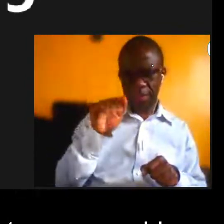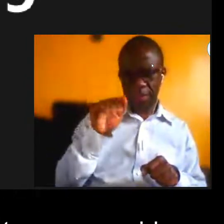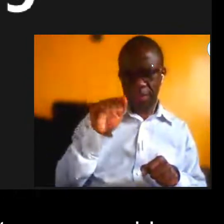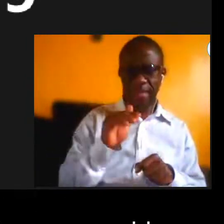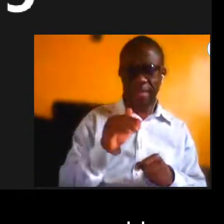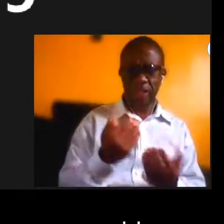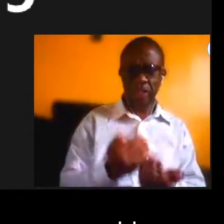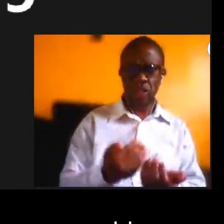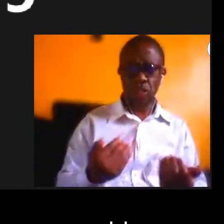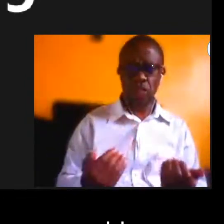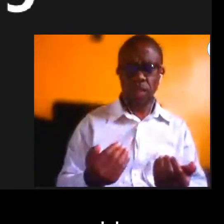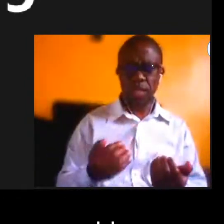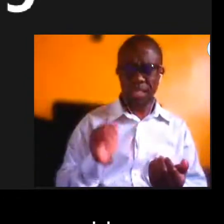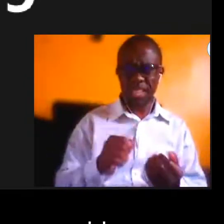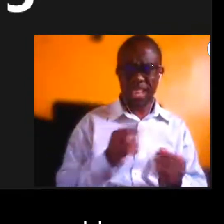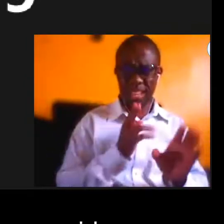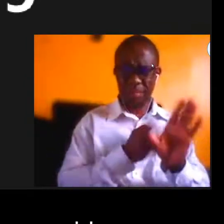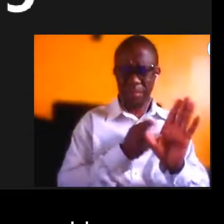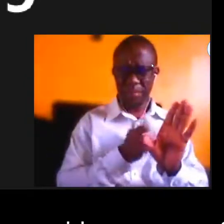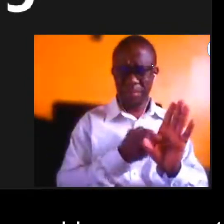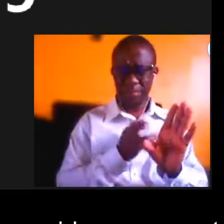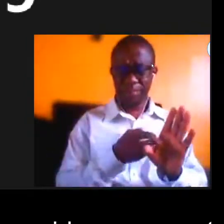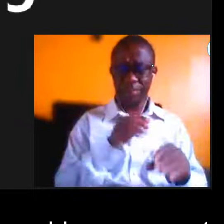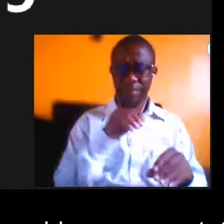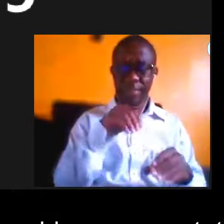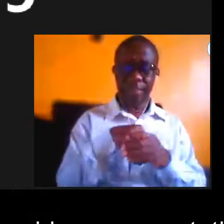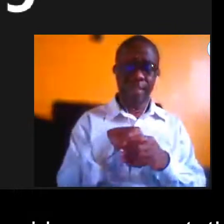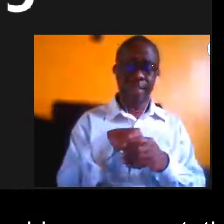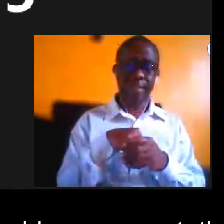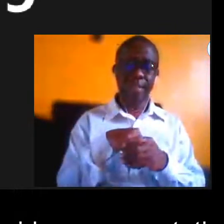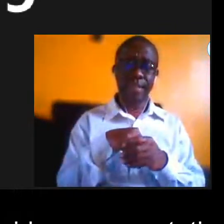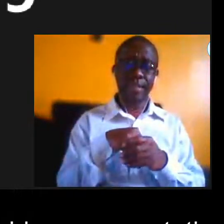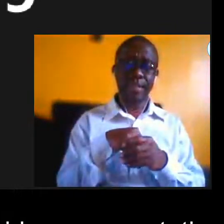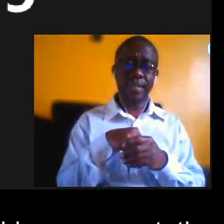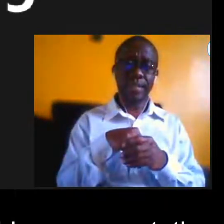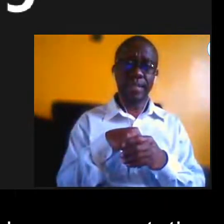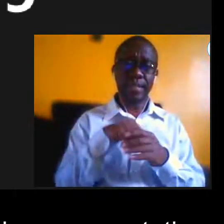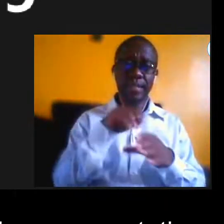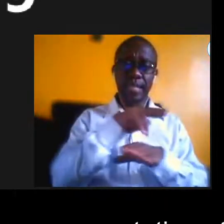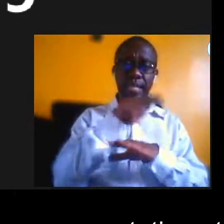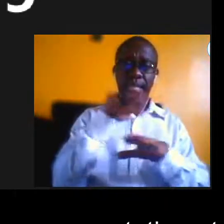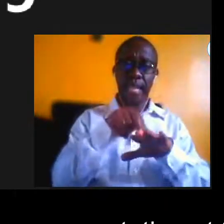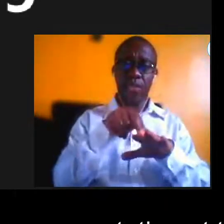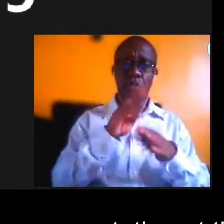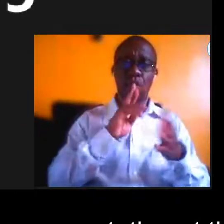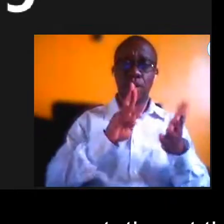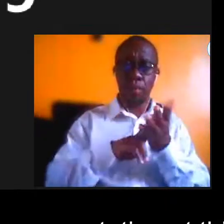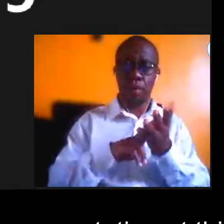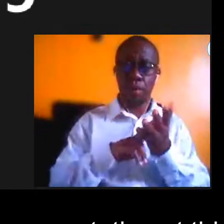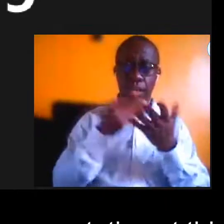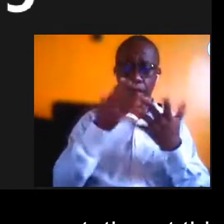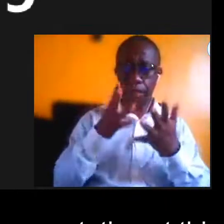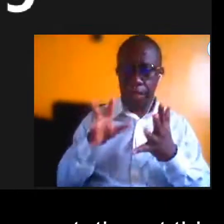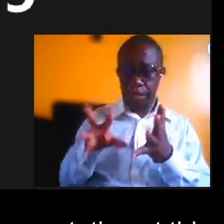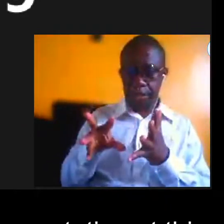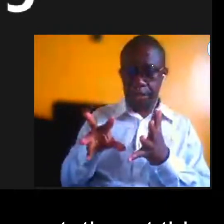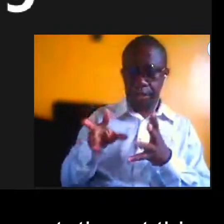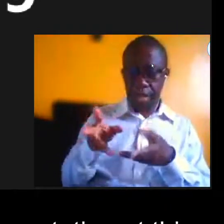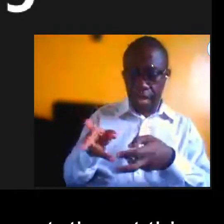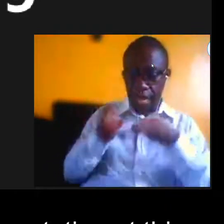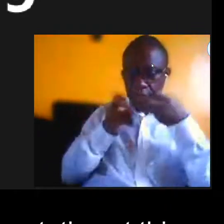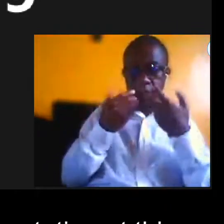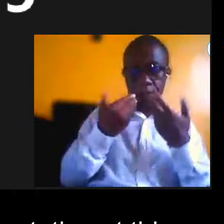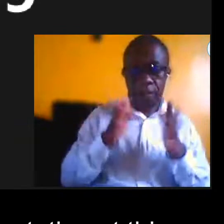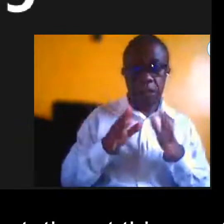children's participation is actually captured in the national report, or how do we capture